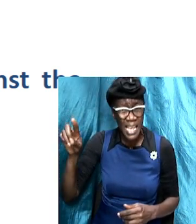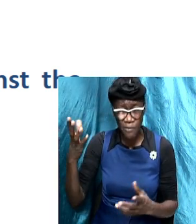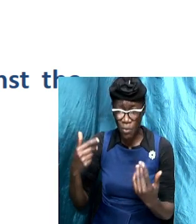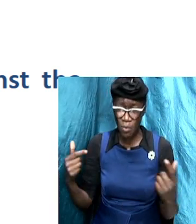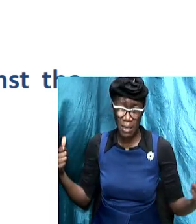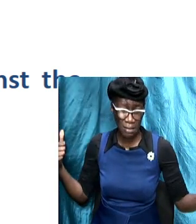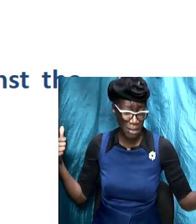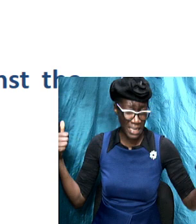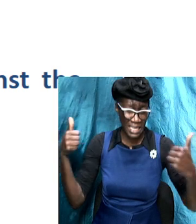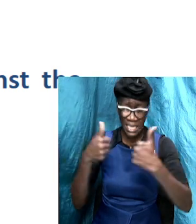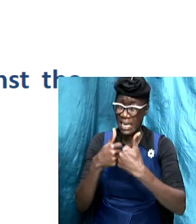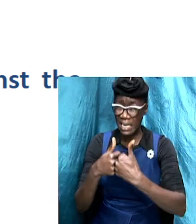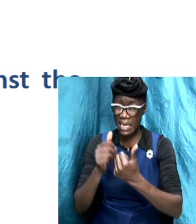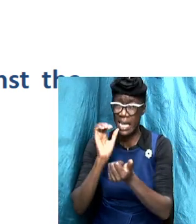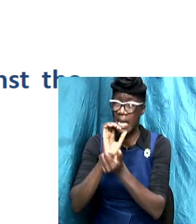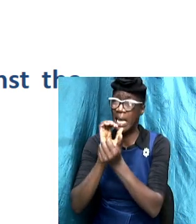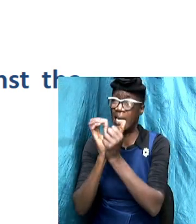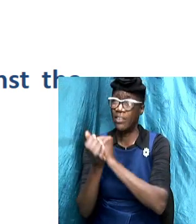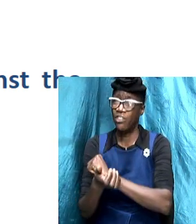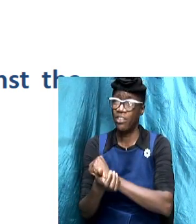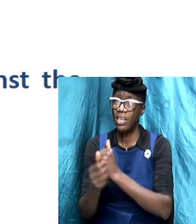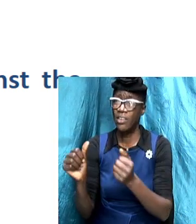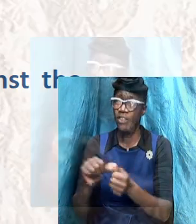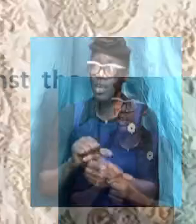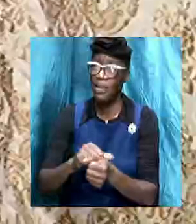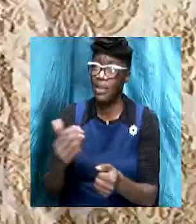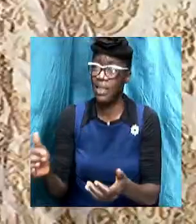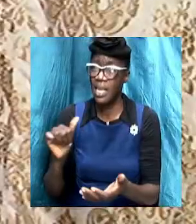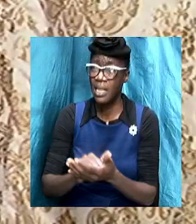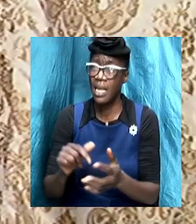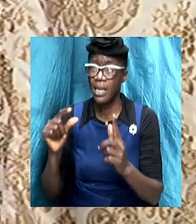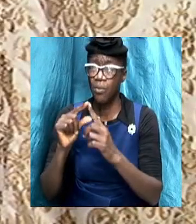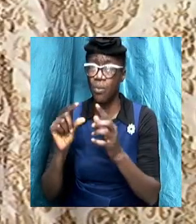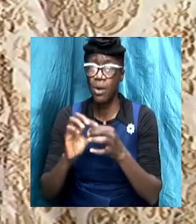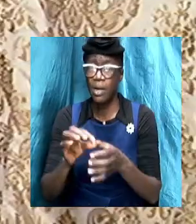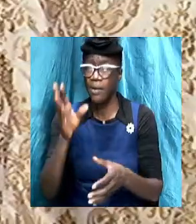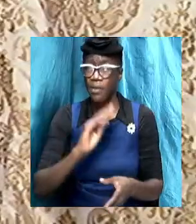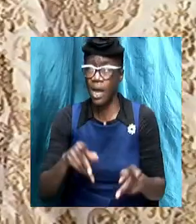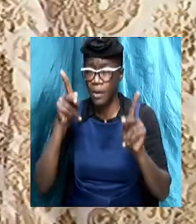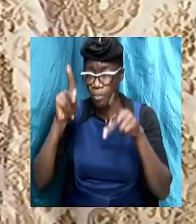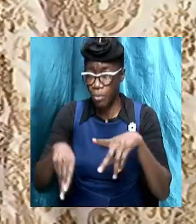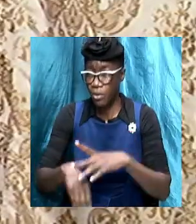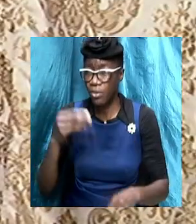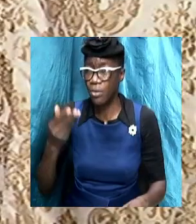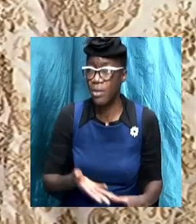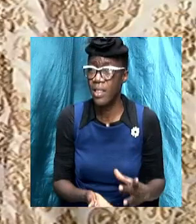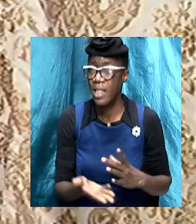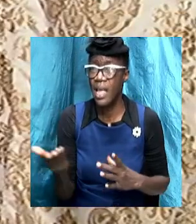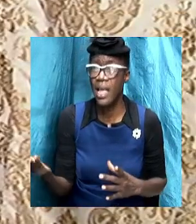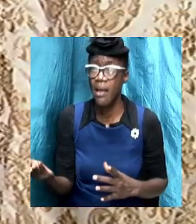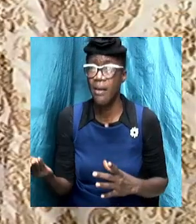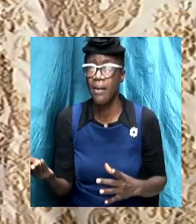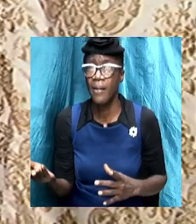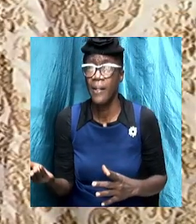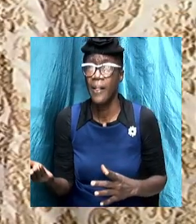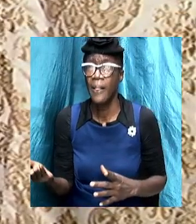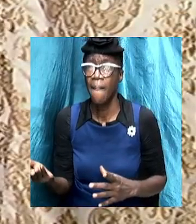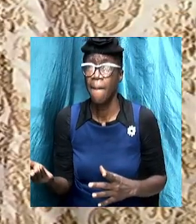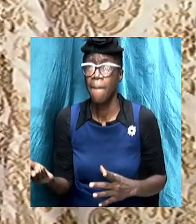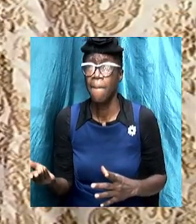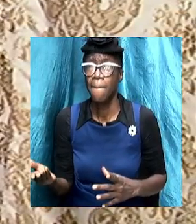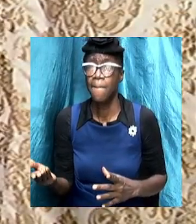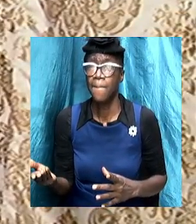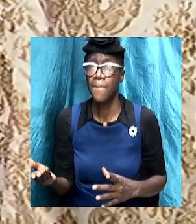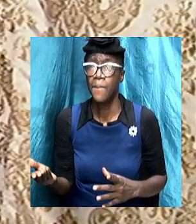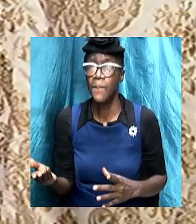and change everything that the Word of God actually puts out there. The devil wants to shift